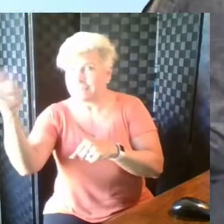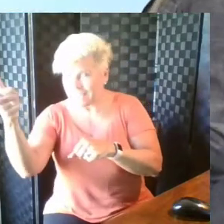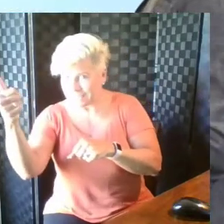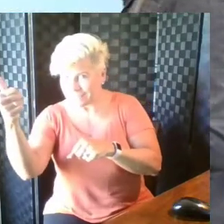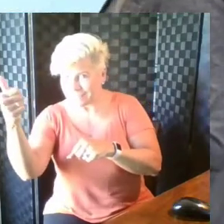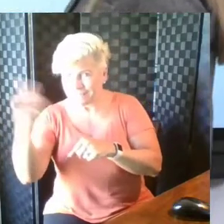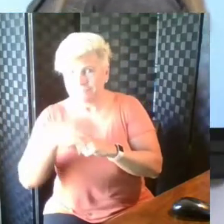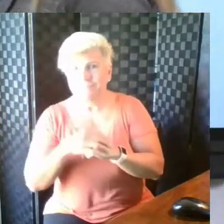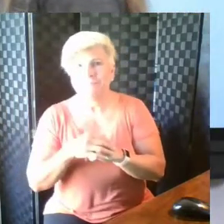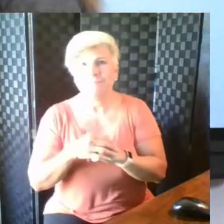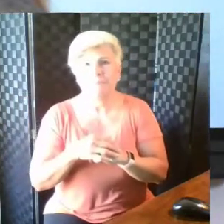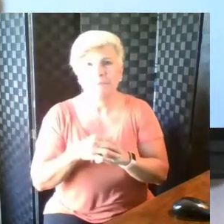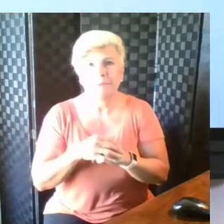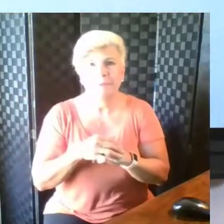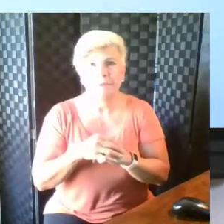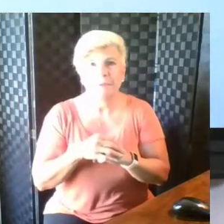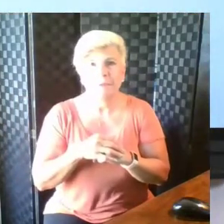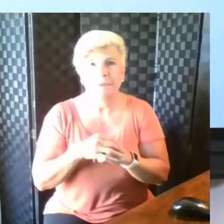10,